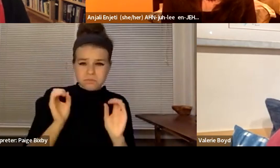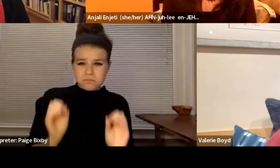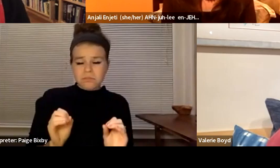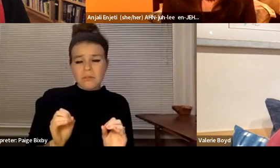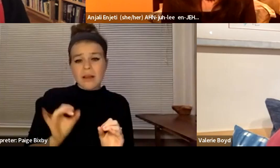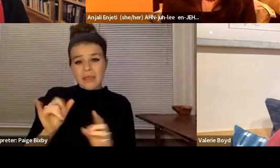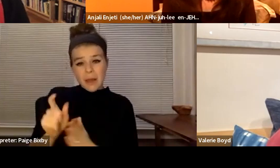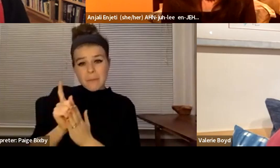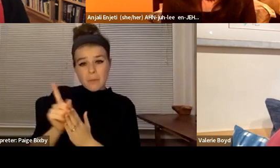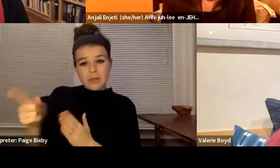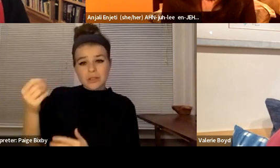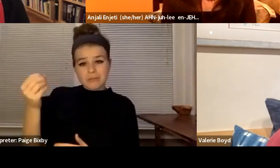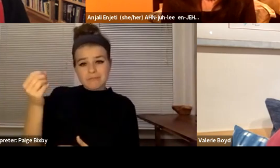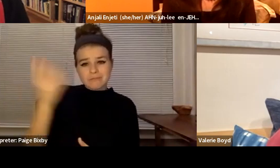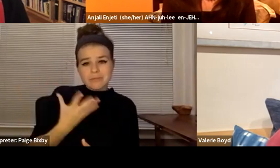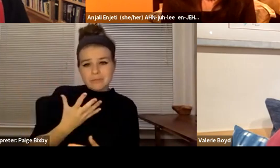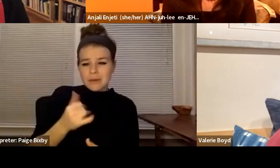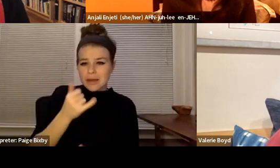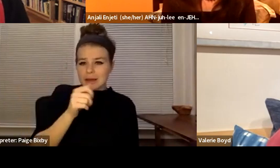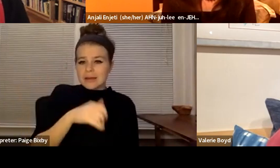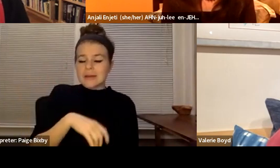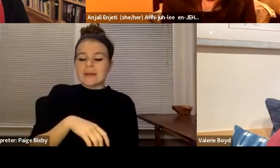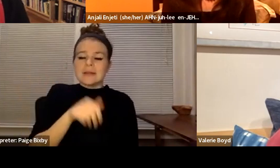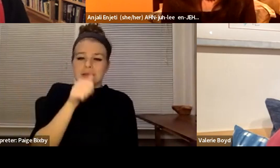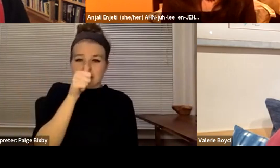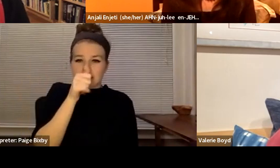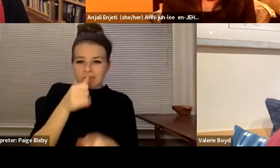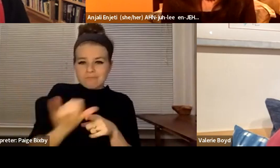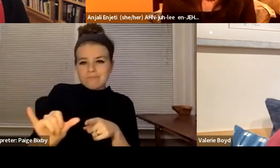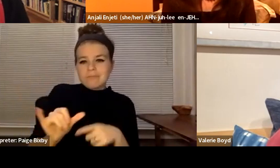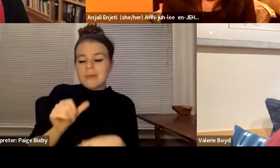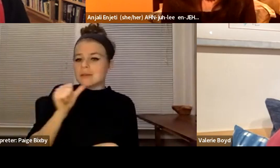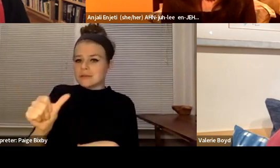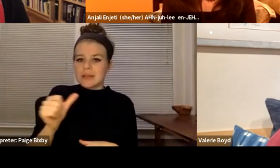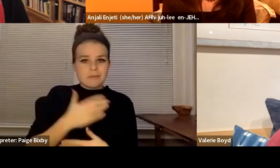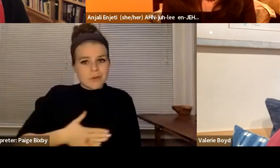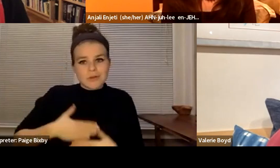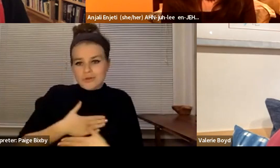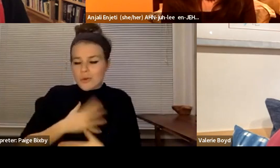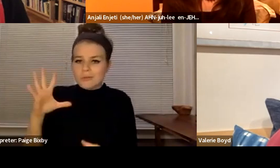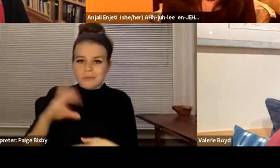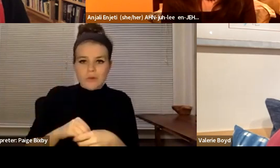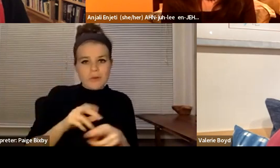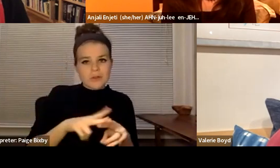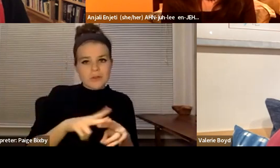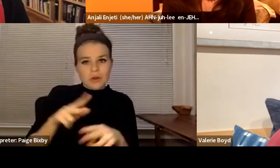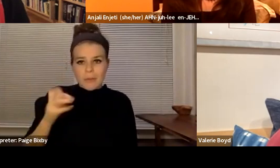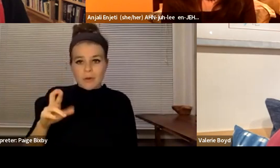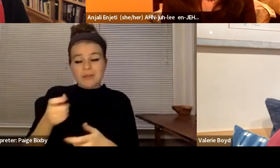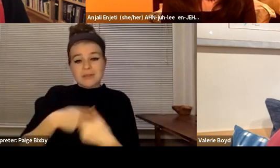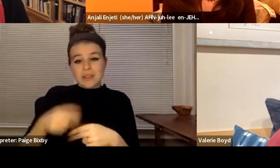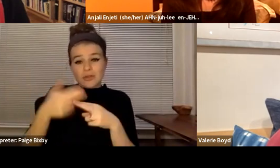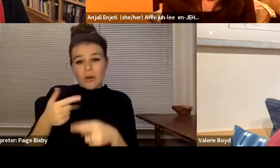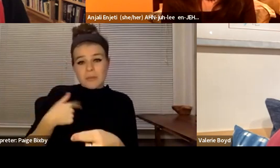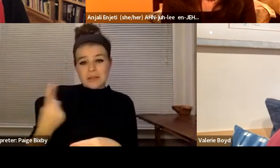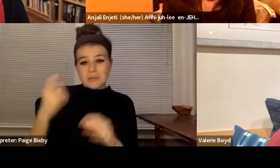had uttered a secret curse. She didn't take delight in being a part of Salt and Pepper. Instead, she called me something that no one else